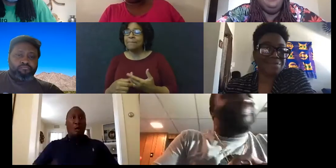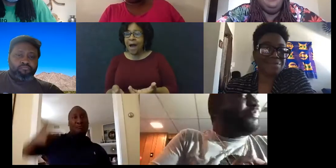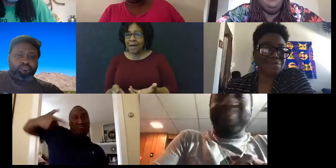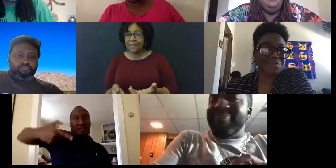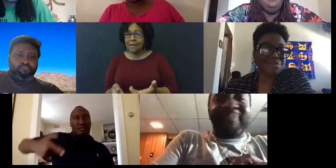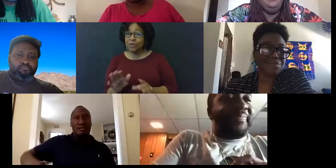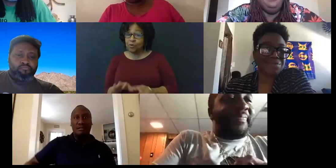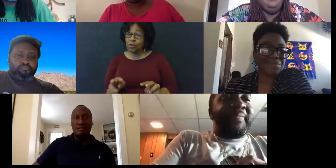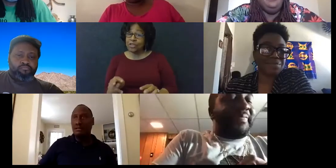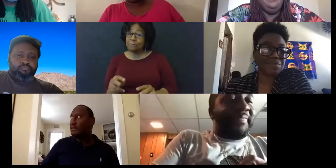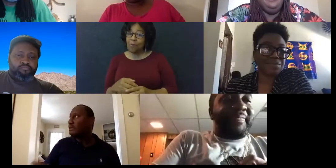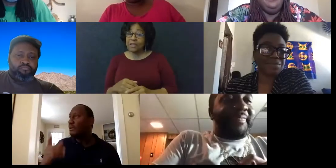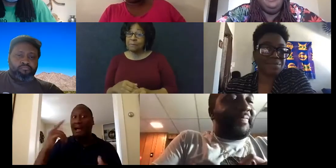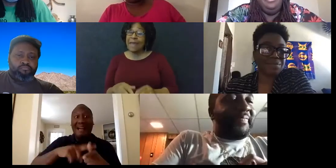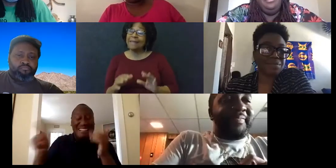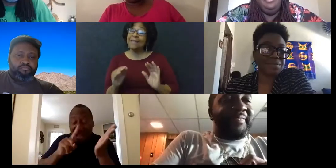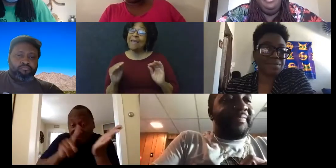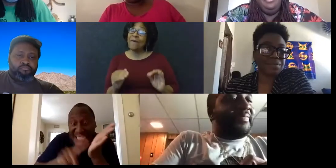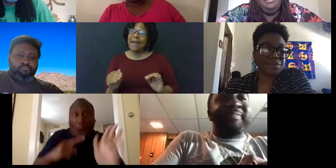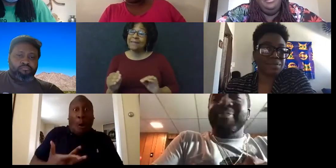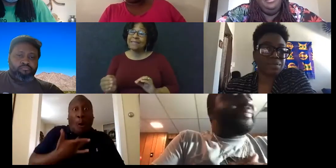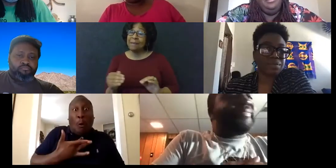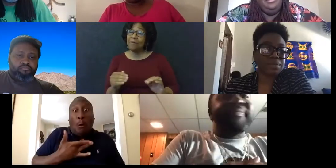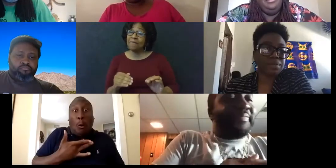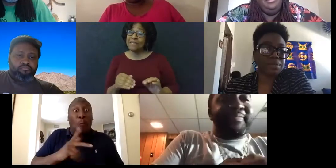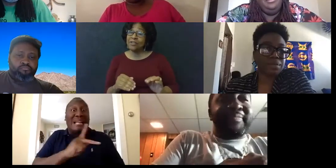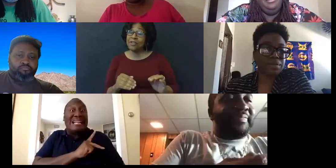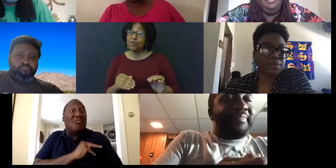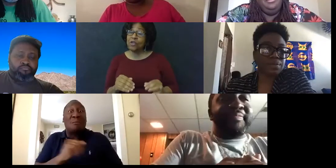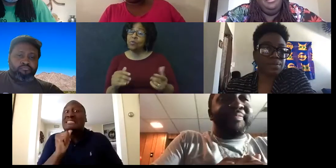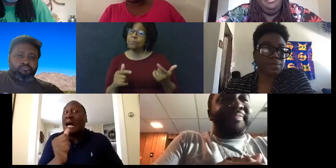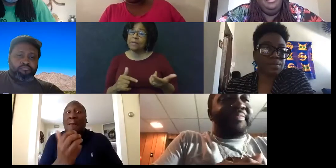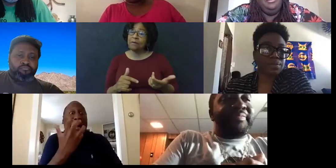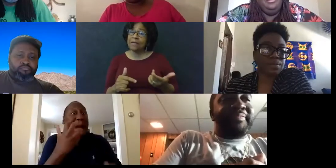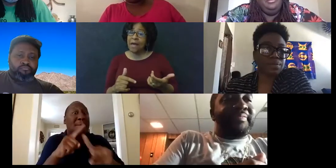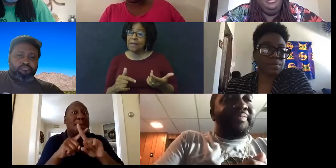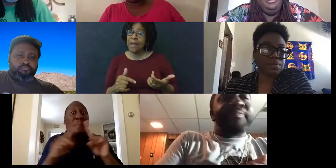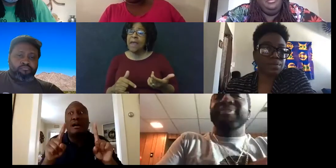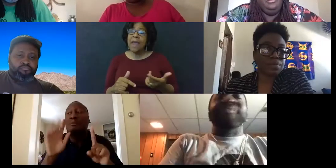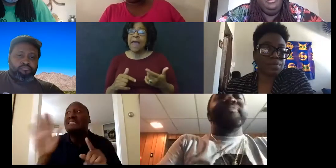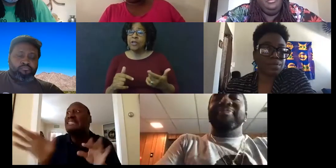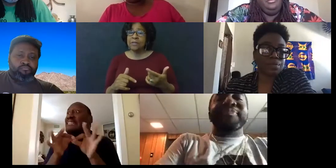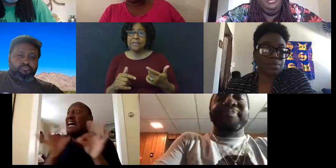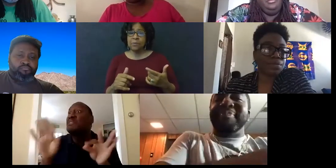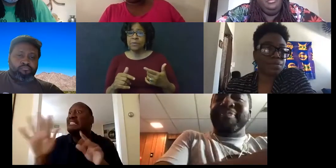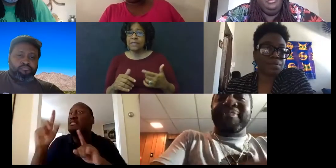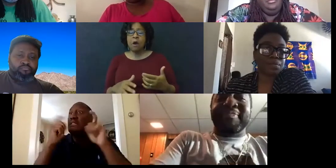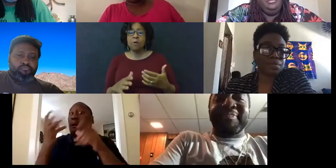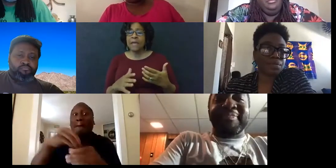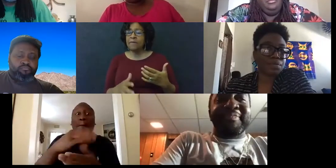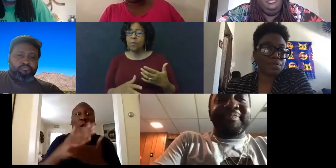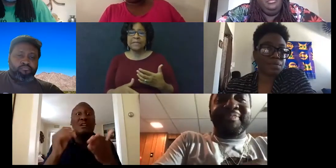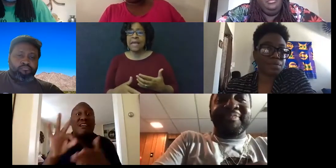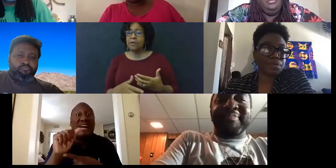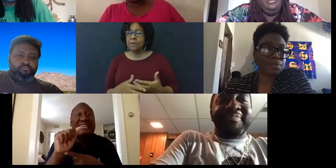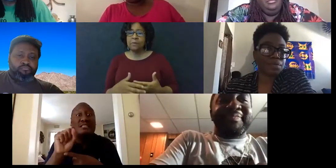I'm not. But you could just by watching me. And if I had the same conversation in the street, you would pull out a gun and somebody would say, oh,